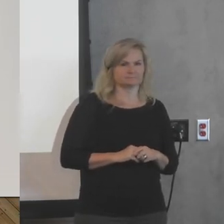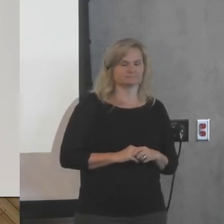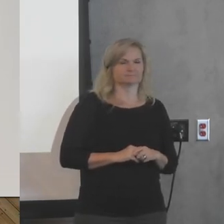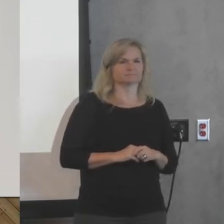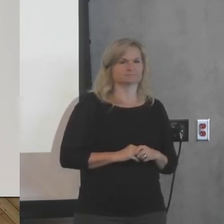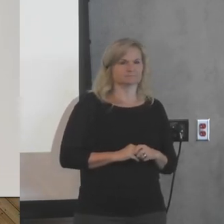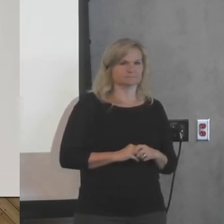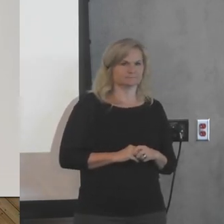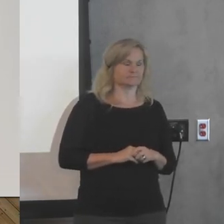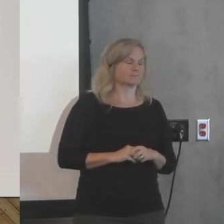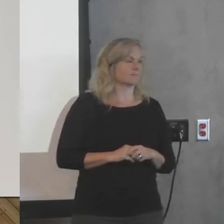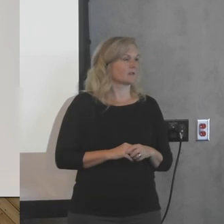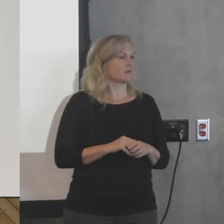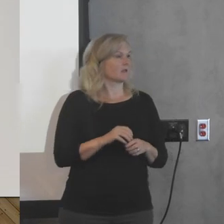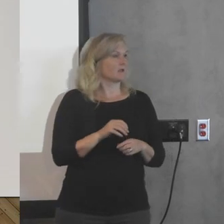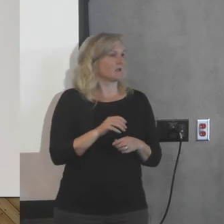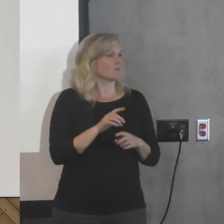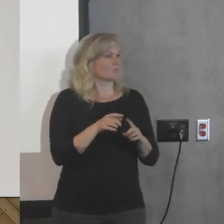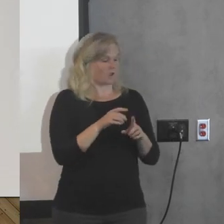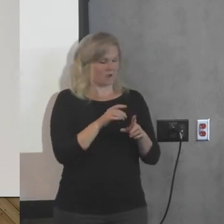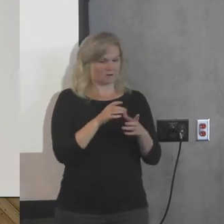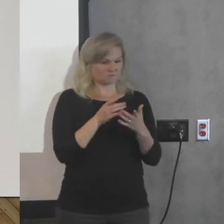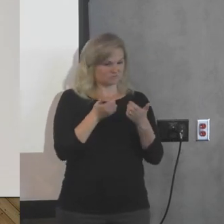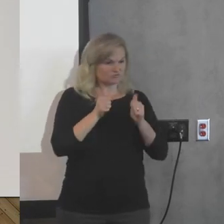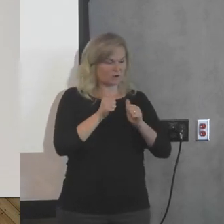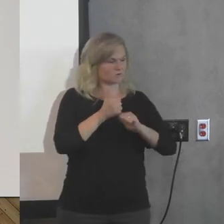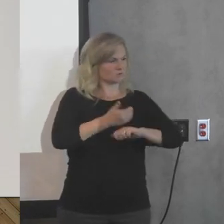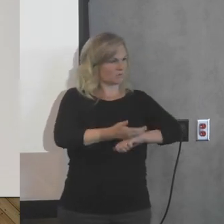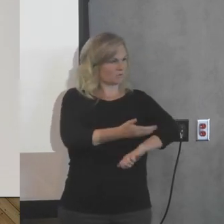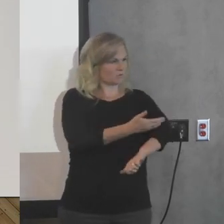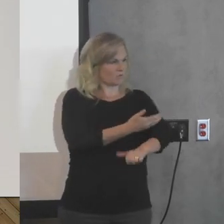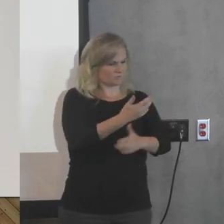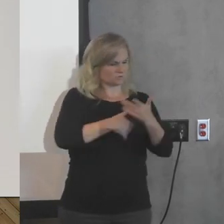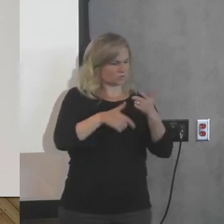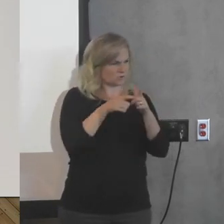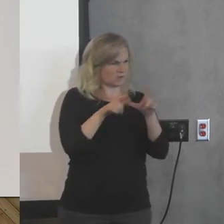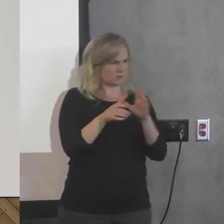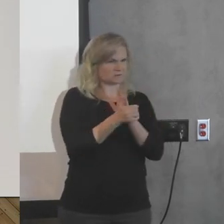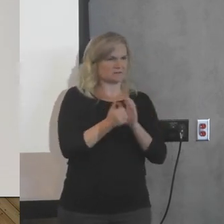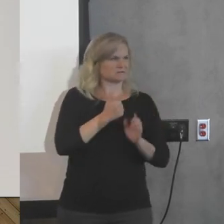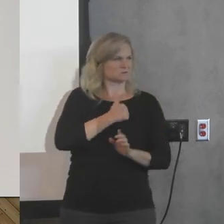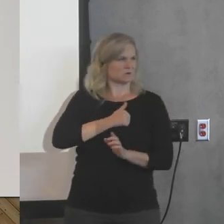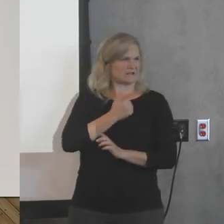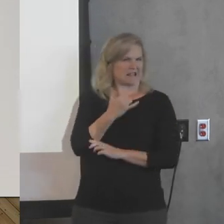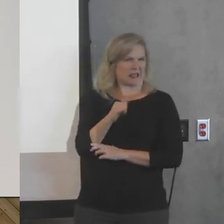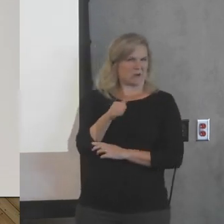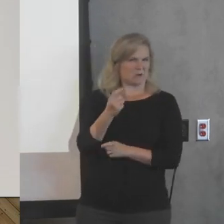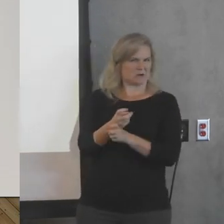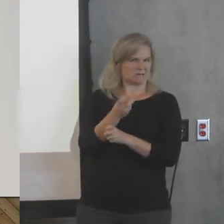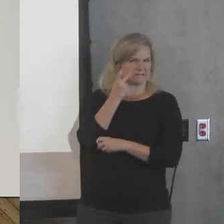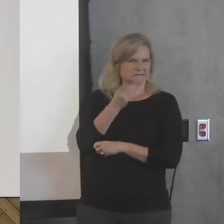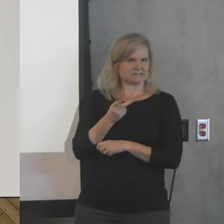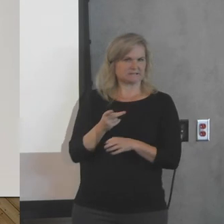social language skills, sorry, it's yellow and harder to see here, but